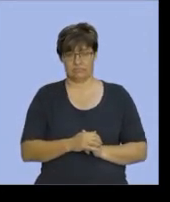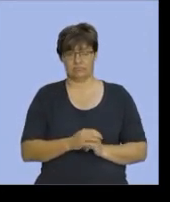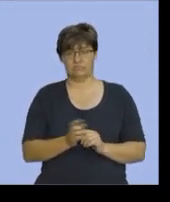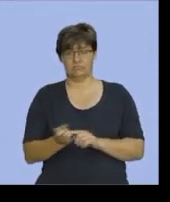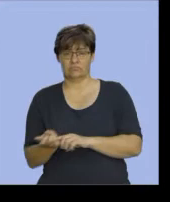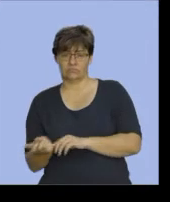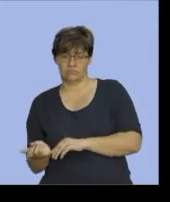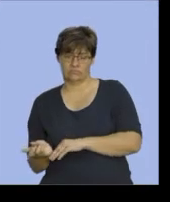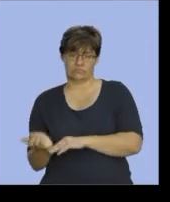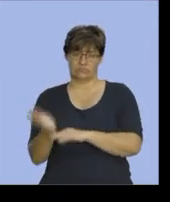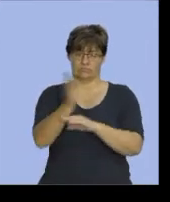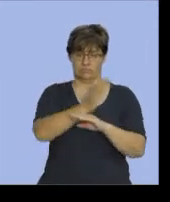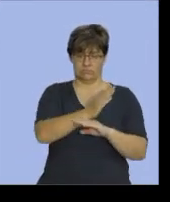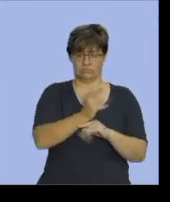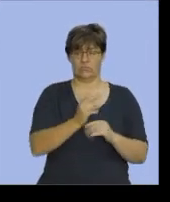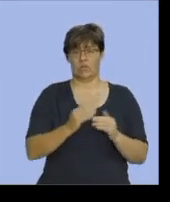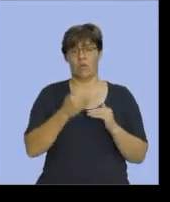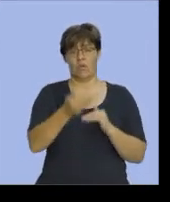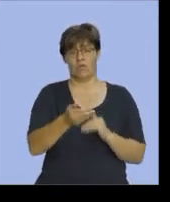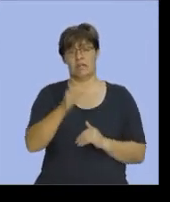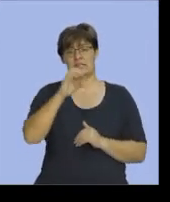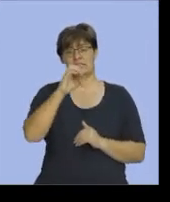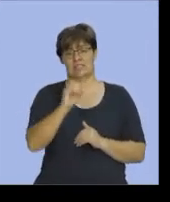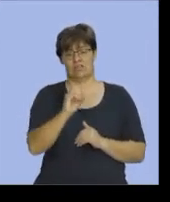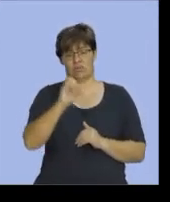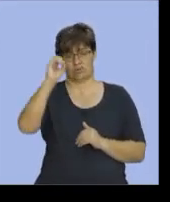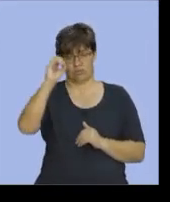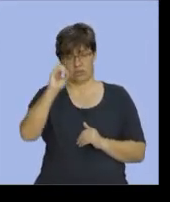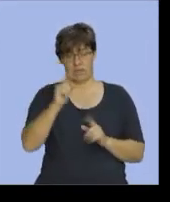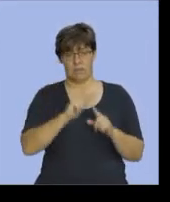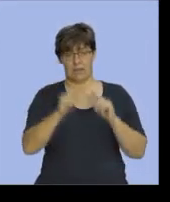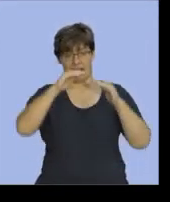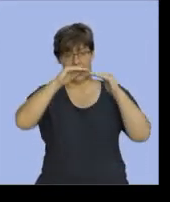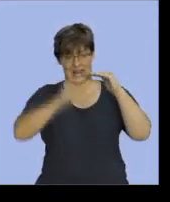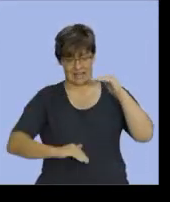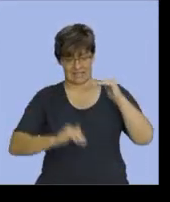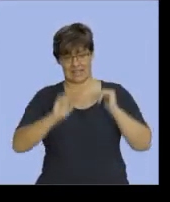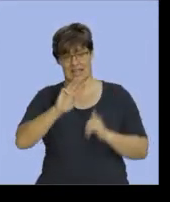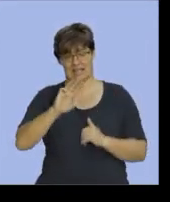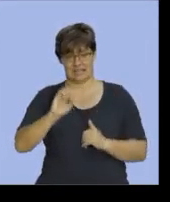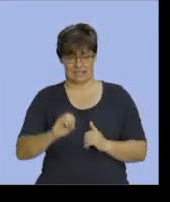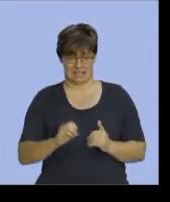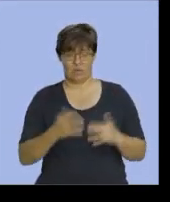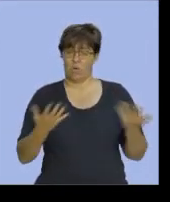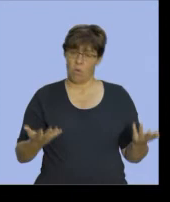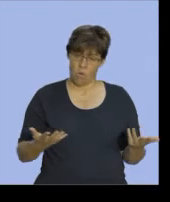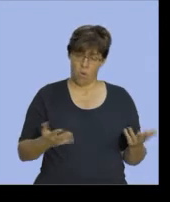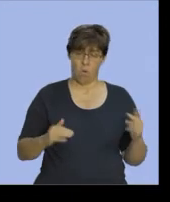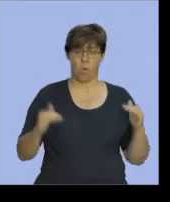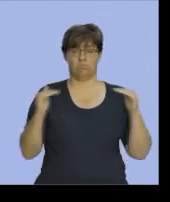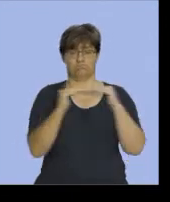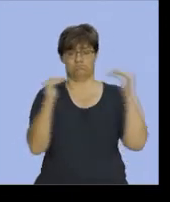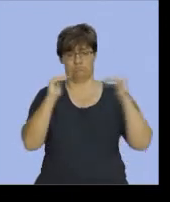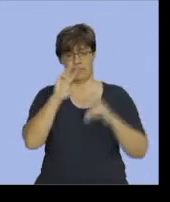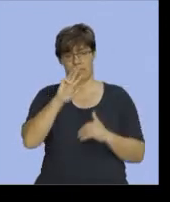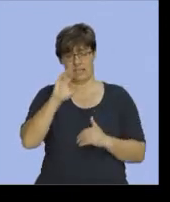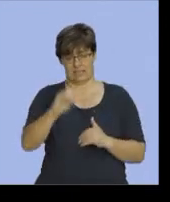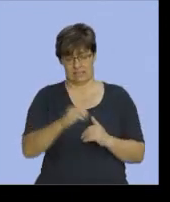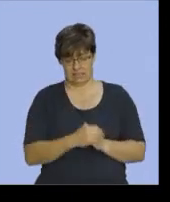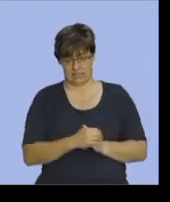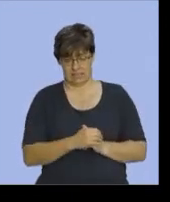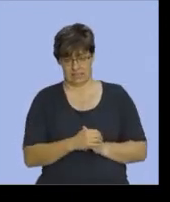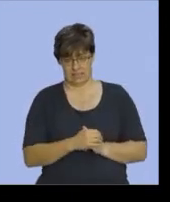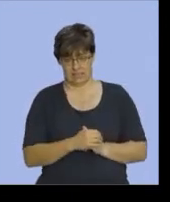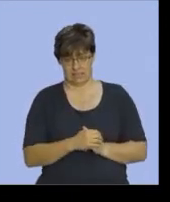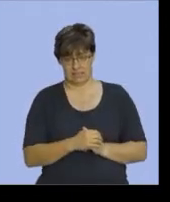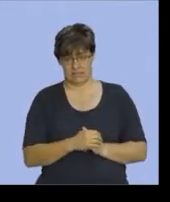The angle of rotation may be greater than 0 degrees but less than 90, or equal to 90